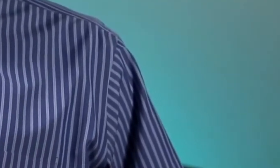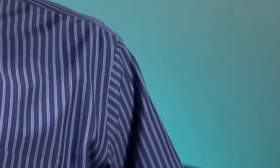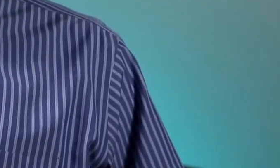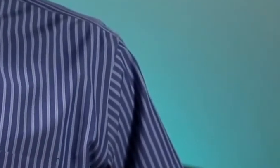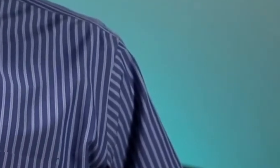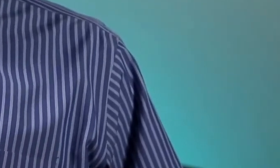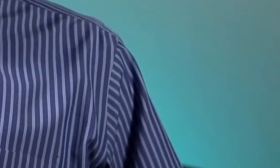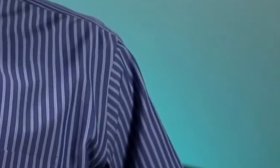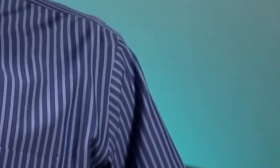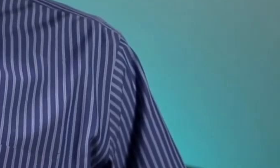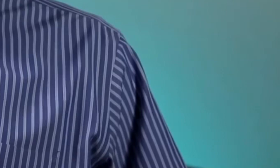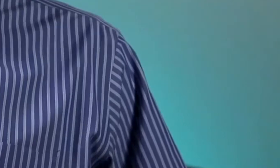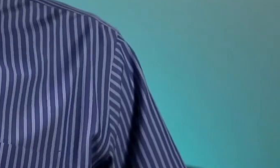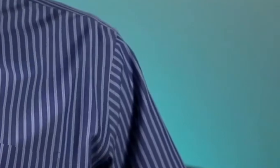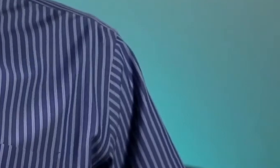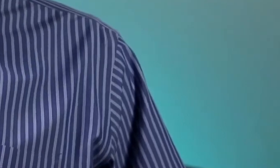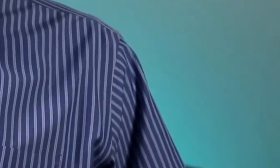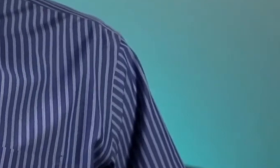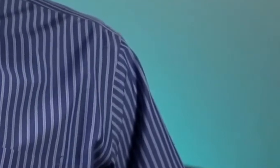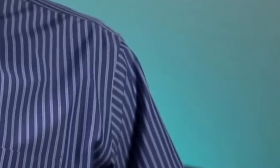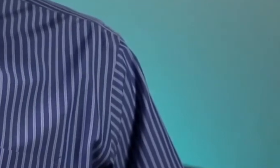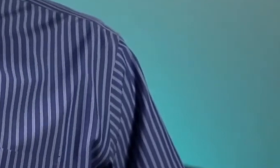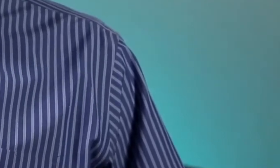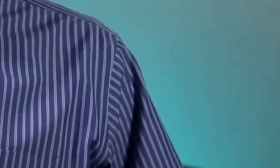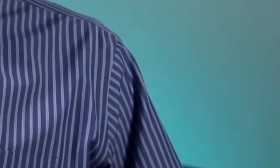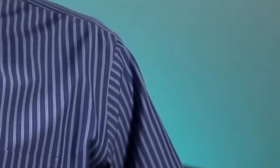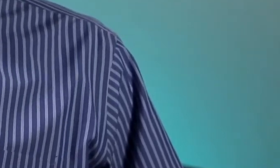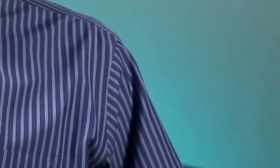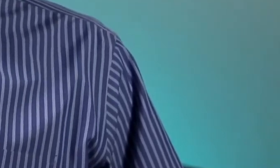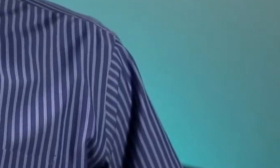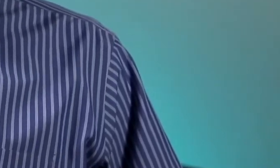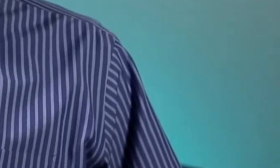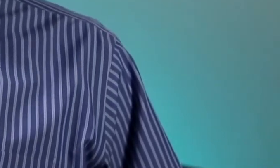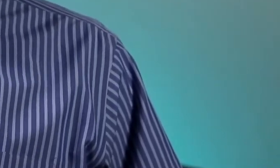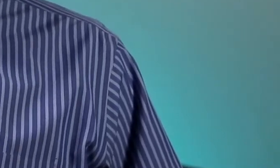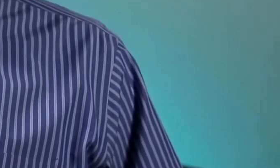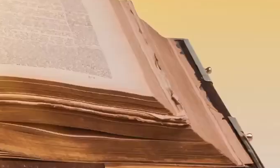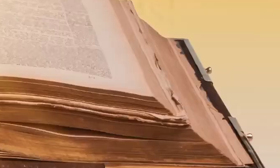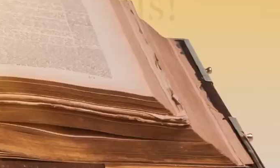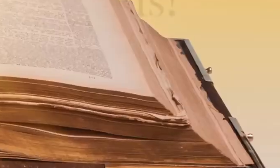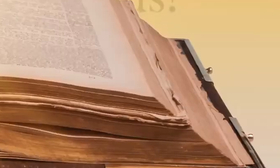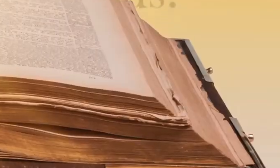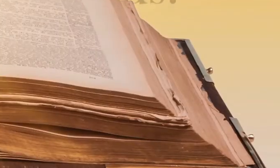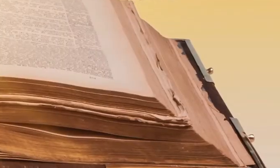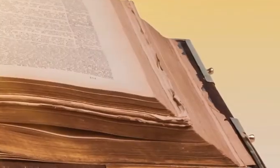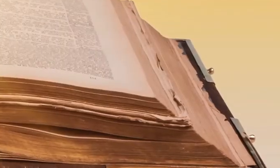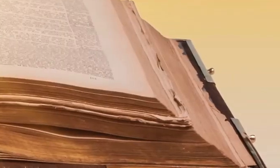thessalonians.church. That's all we have for now. We'll see you again next week.